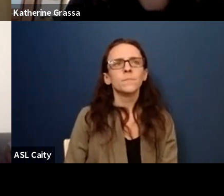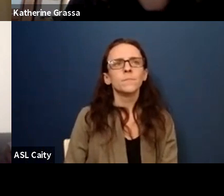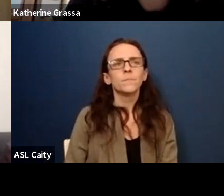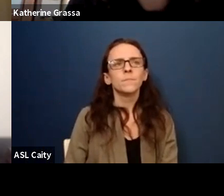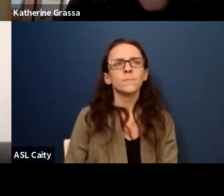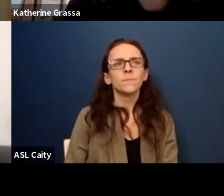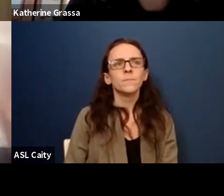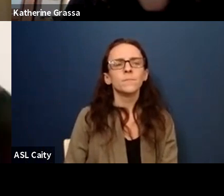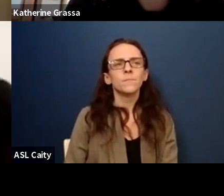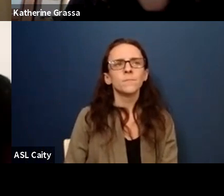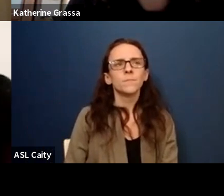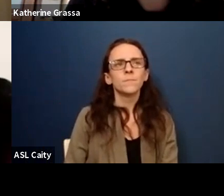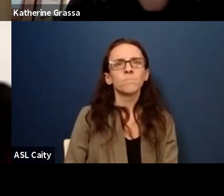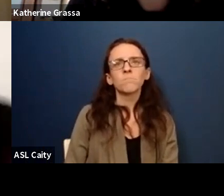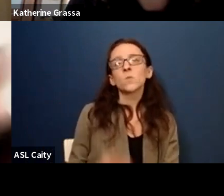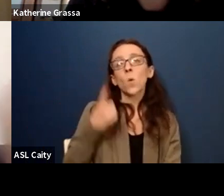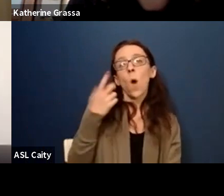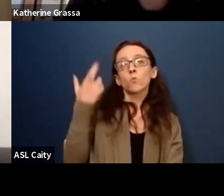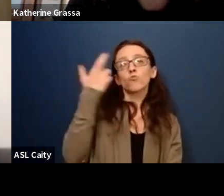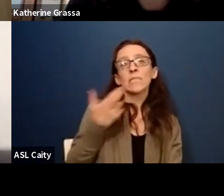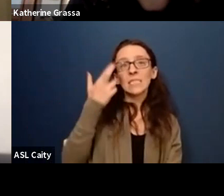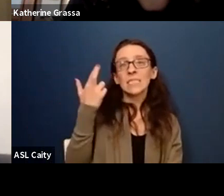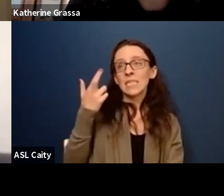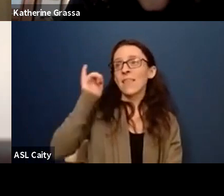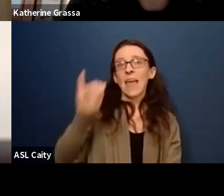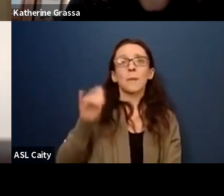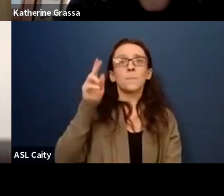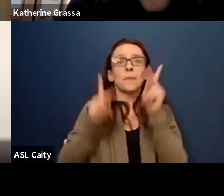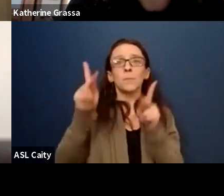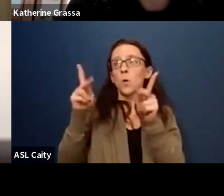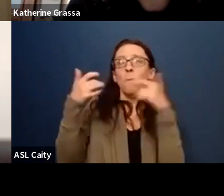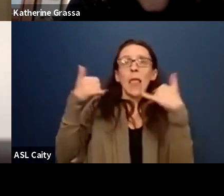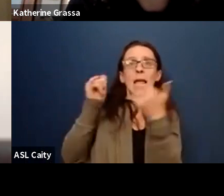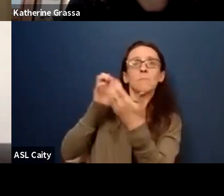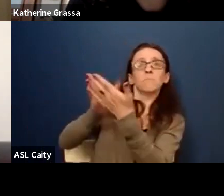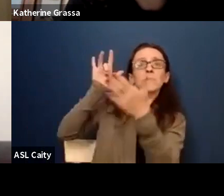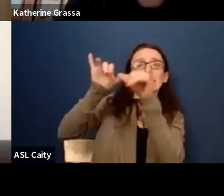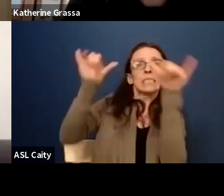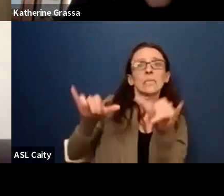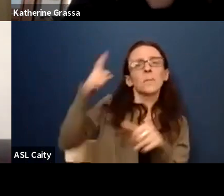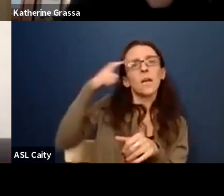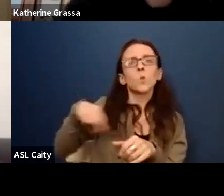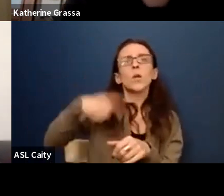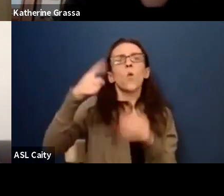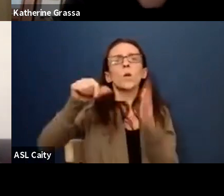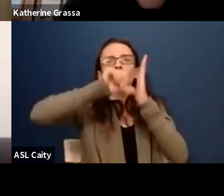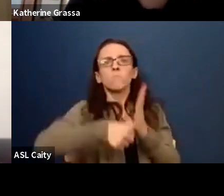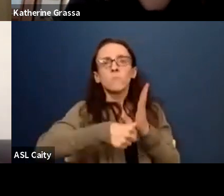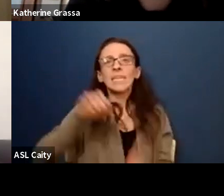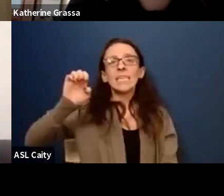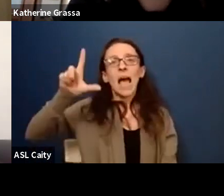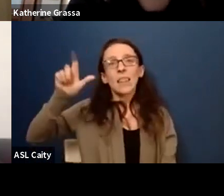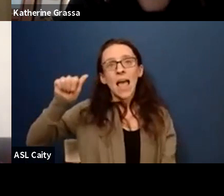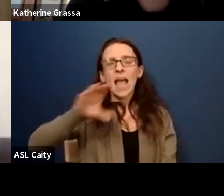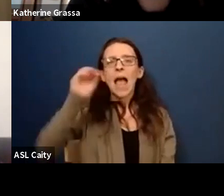one of the reasons why the system gets gamed is because we are always emphasizing ELA and math. When you look at grade 5 core